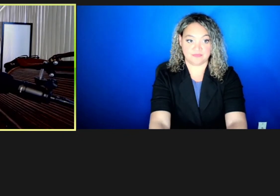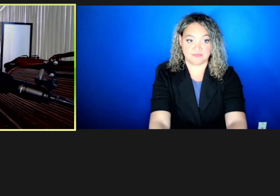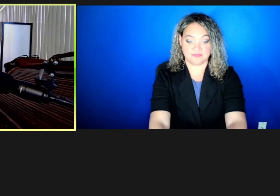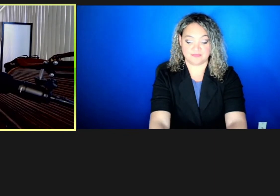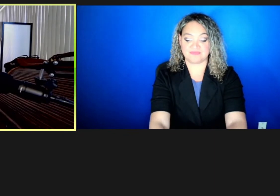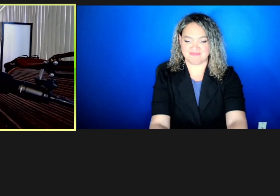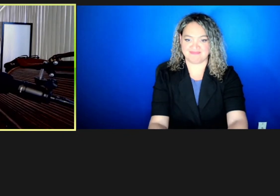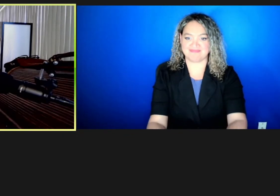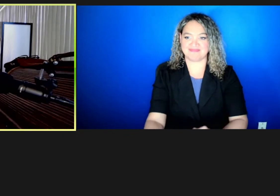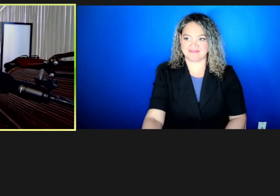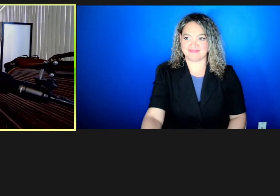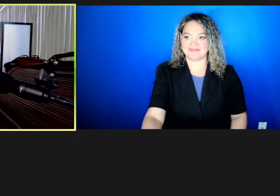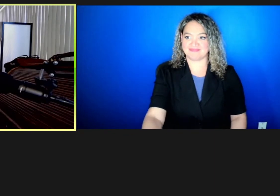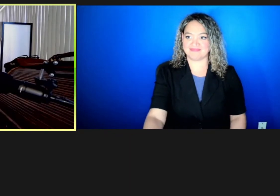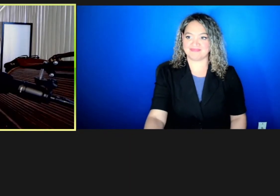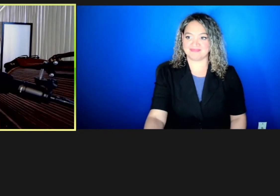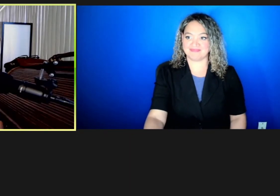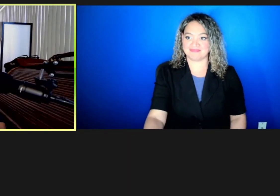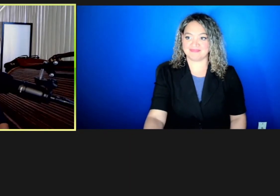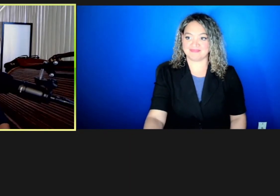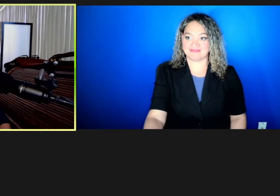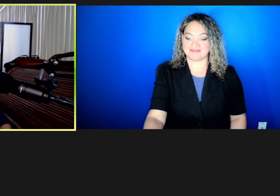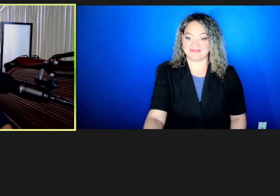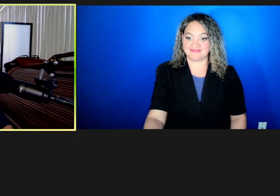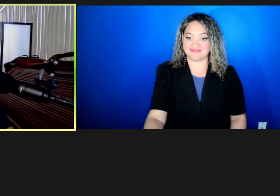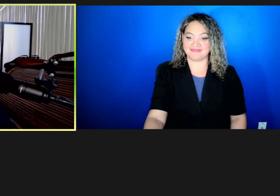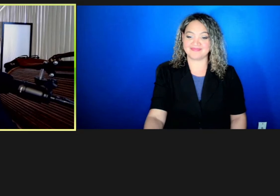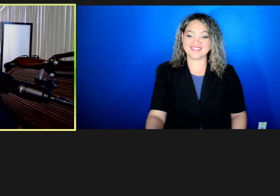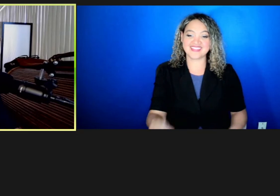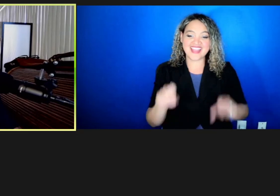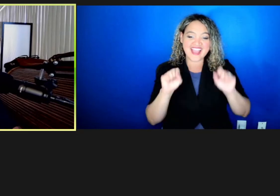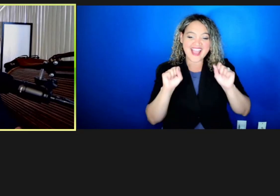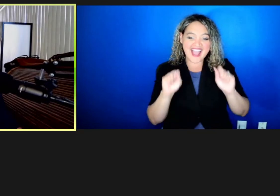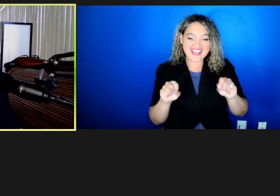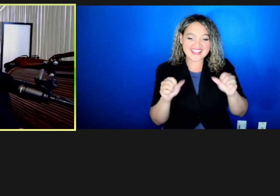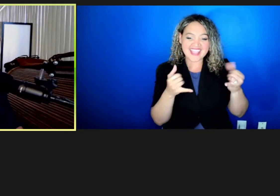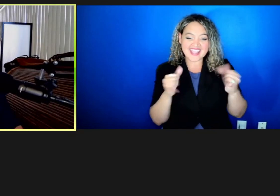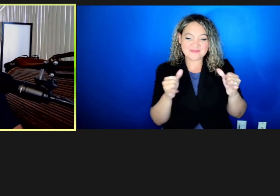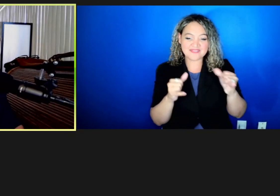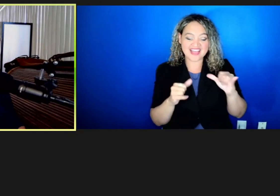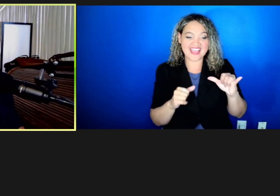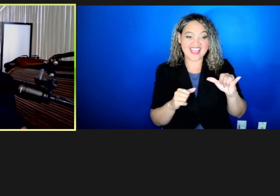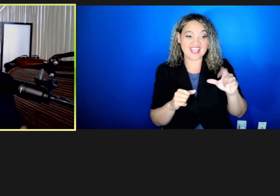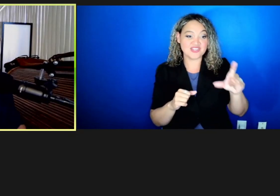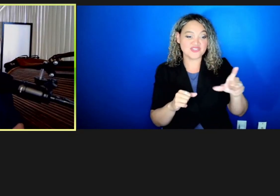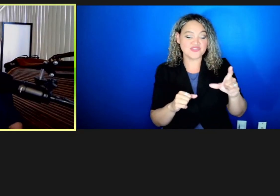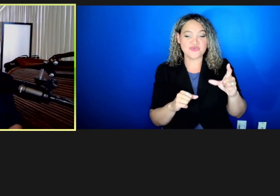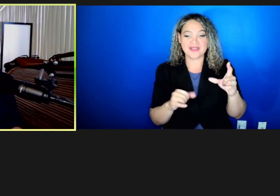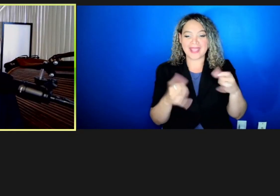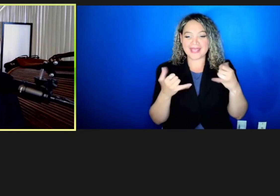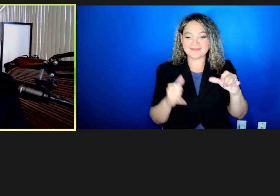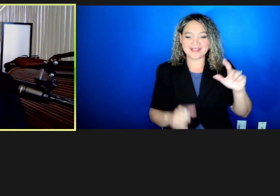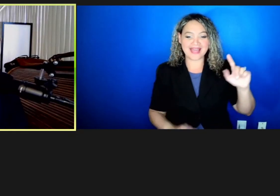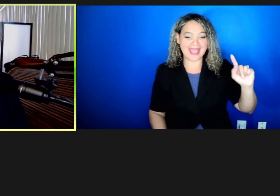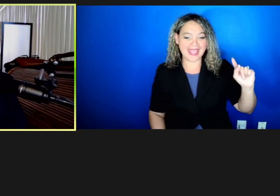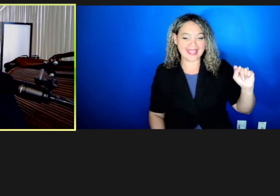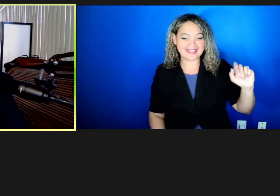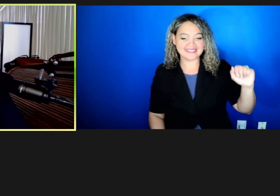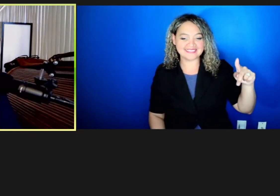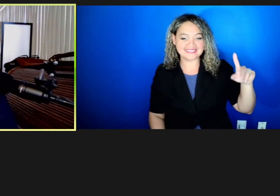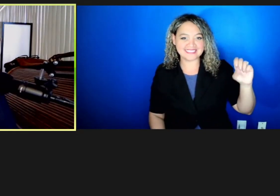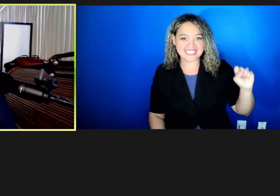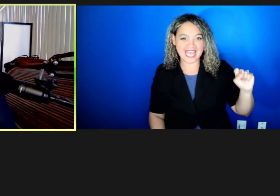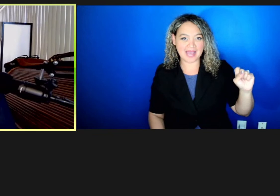Yes. Now, I can play it like a bugle, I discovered. You can play taps with it, but it sounds a